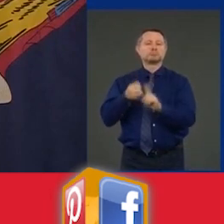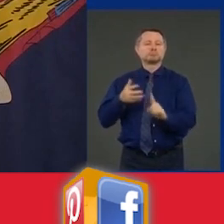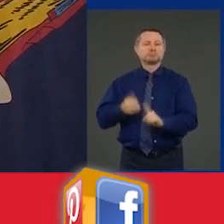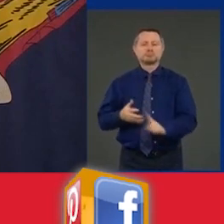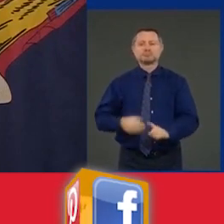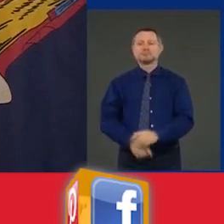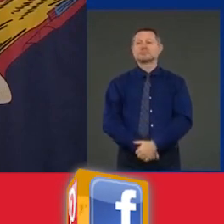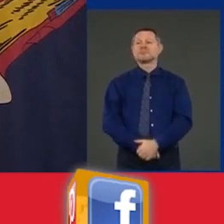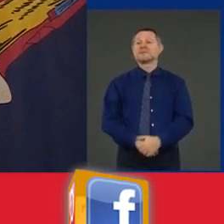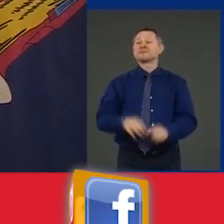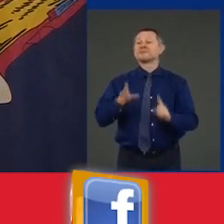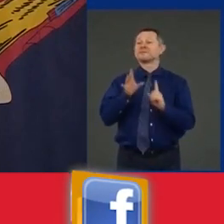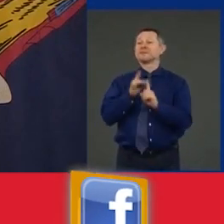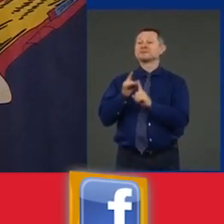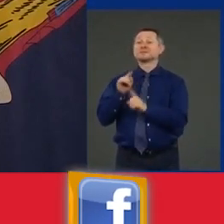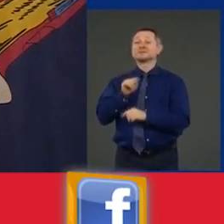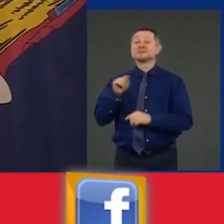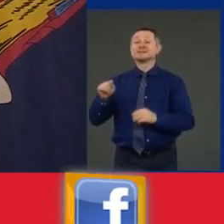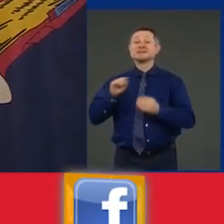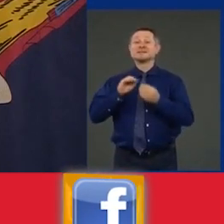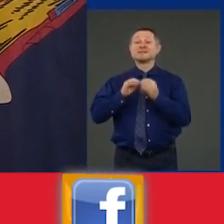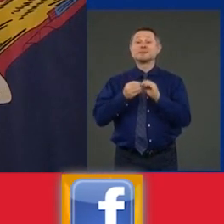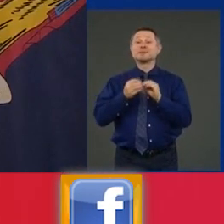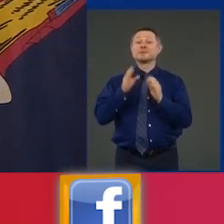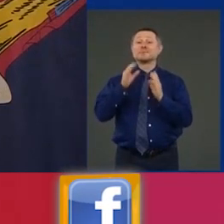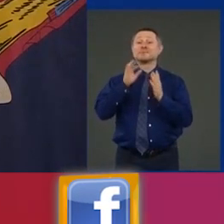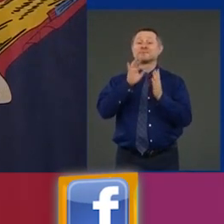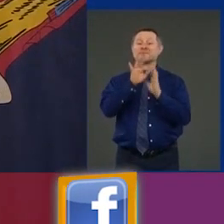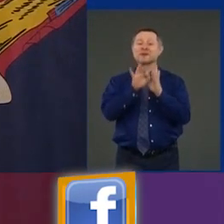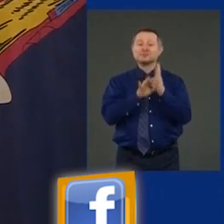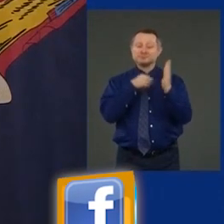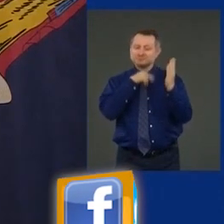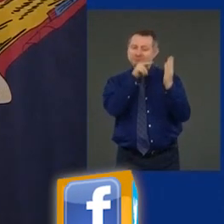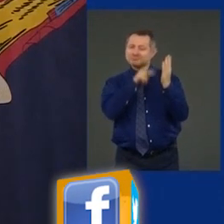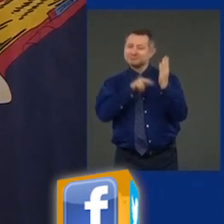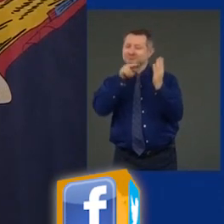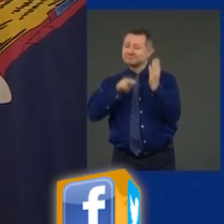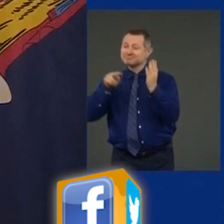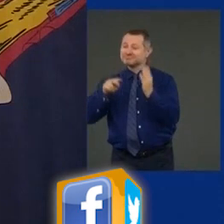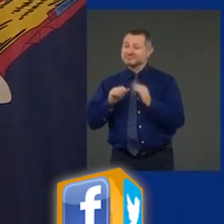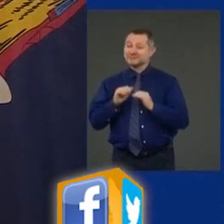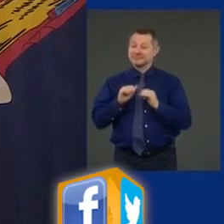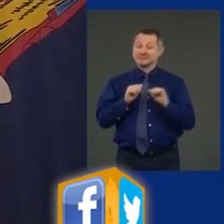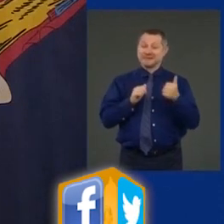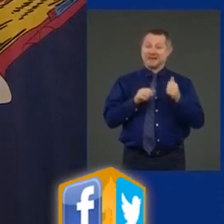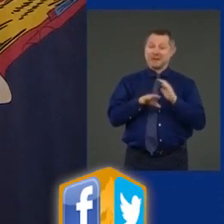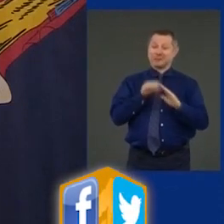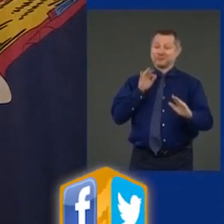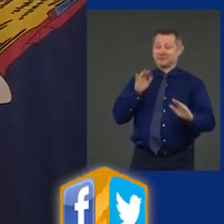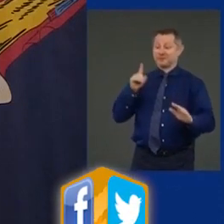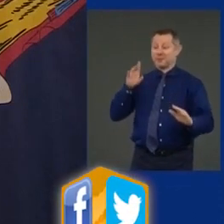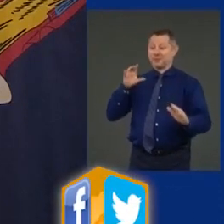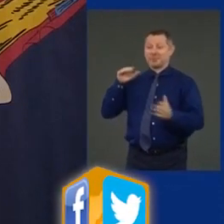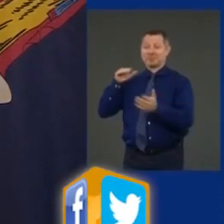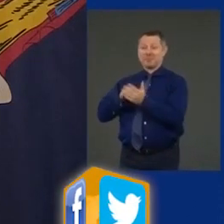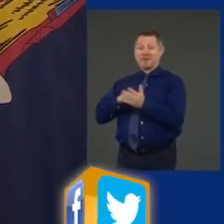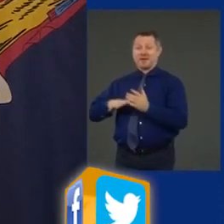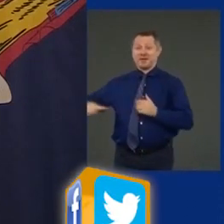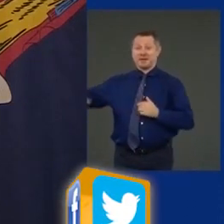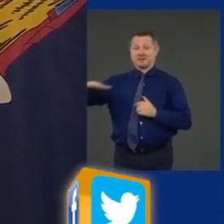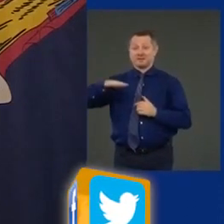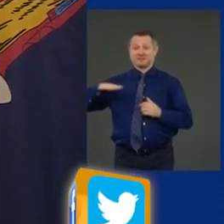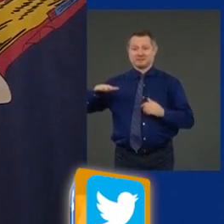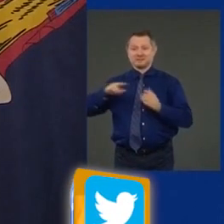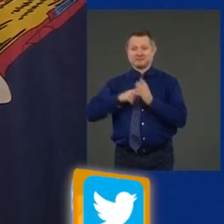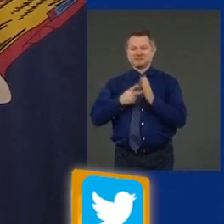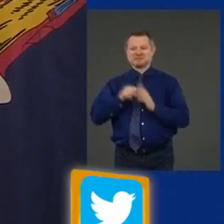rate formula will be 10 per 100,000 on a 7-day rolling average, or 10% of the total